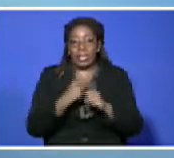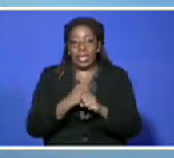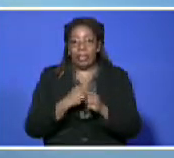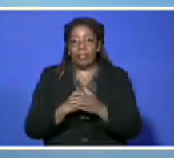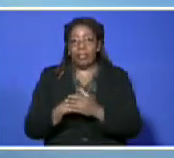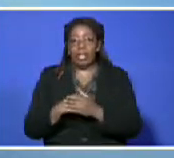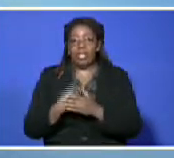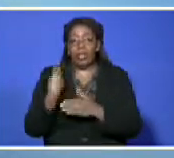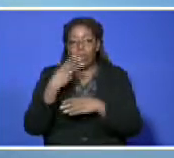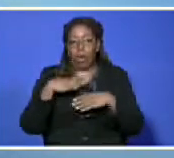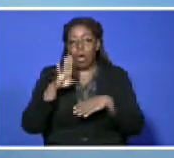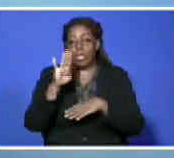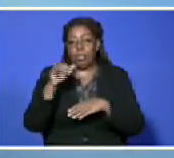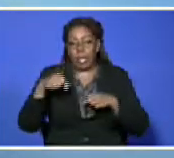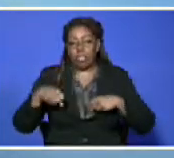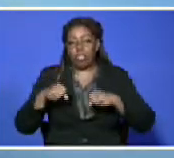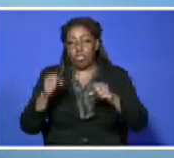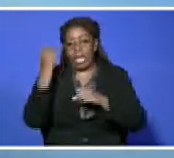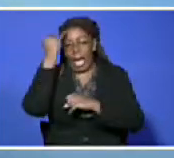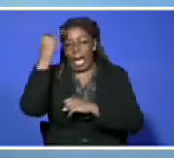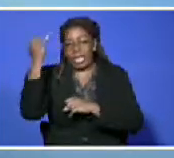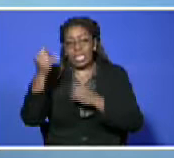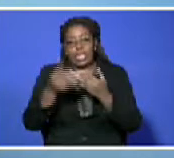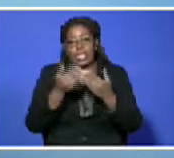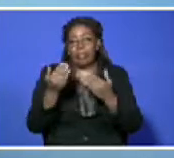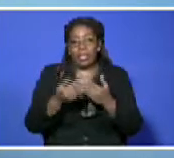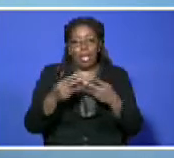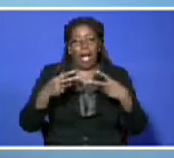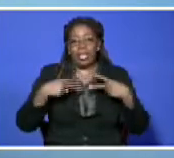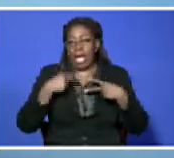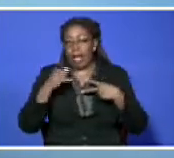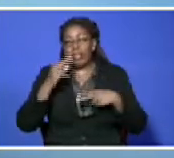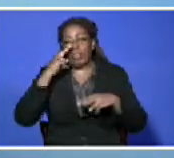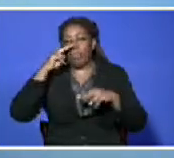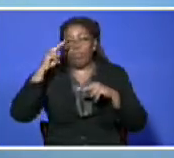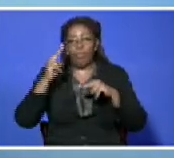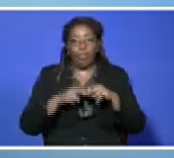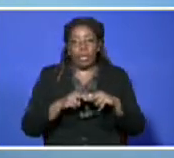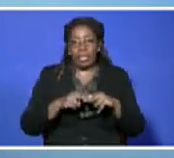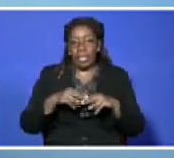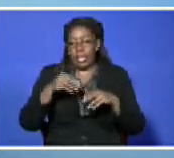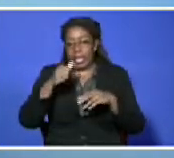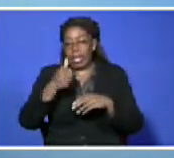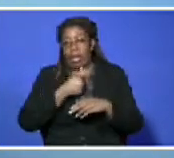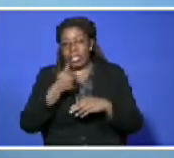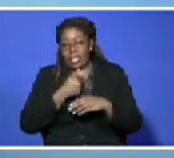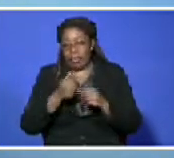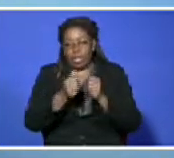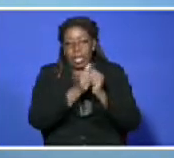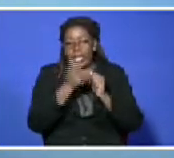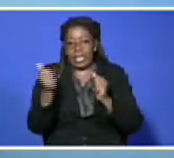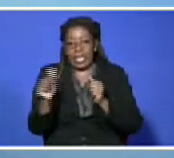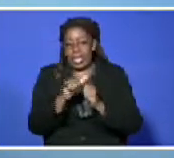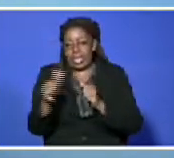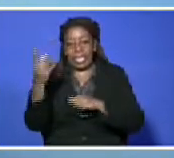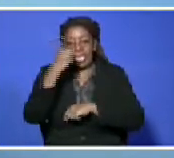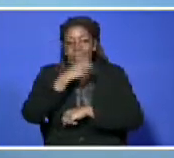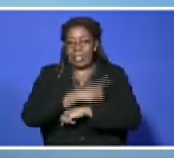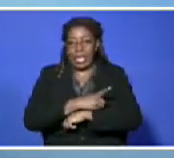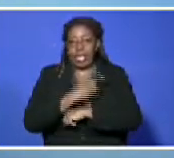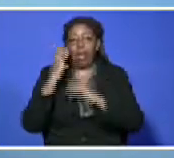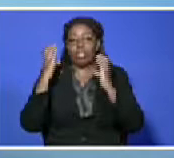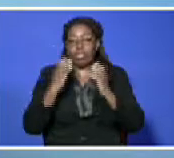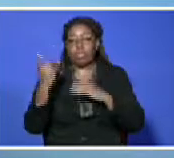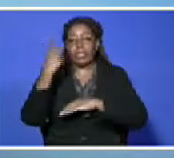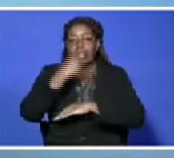Bay Streets with the idea of just simply having fun, getting ourselves together the same day on Christmas Day, and